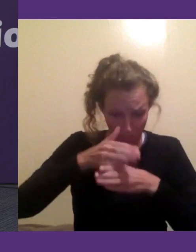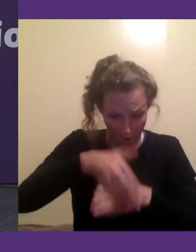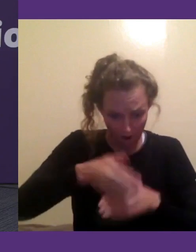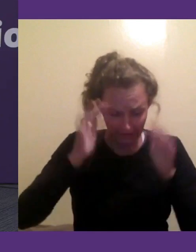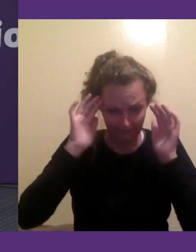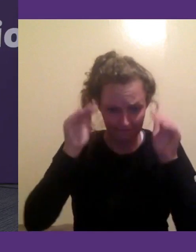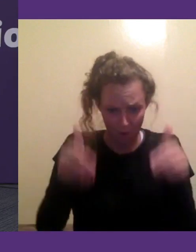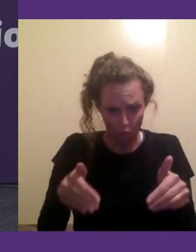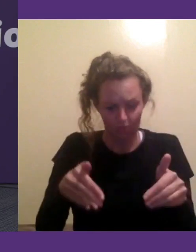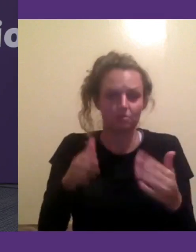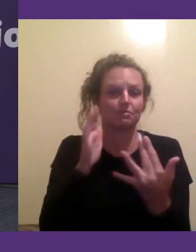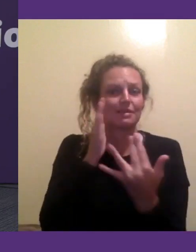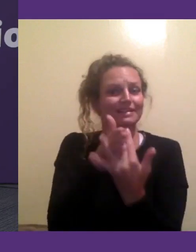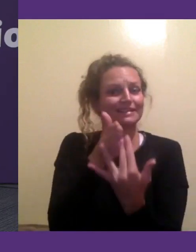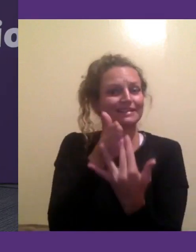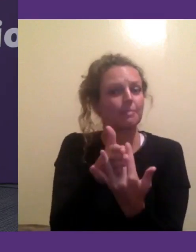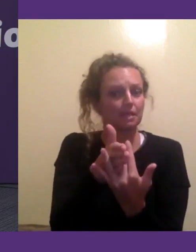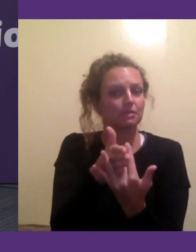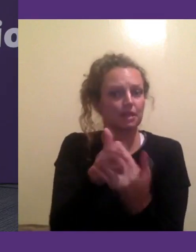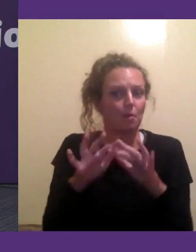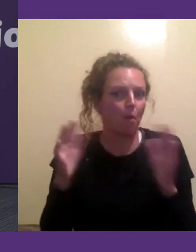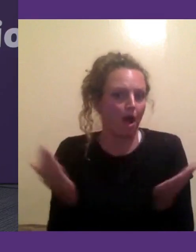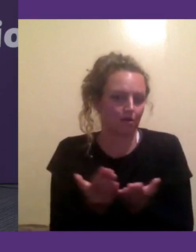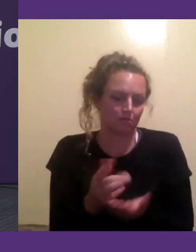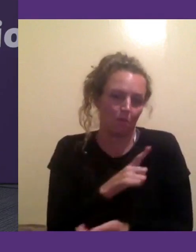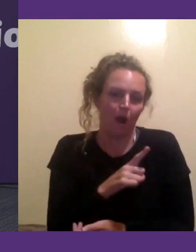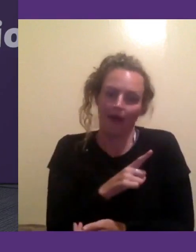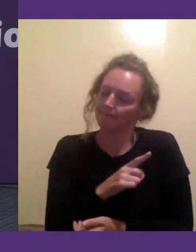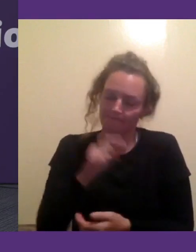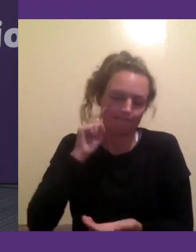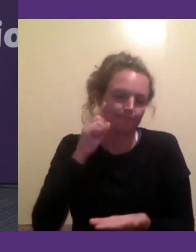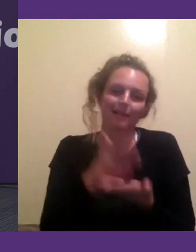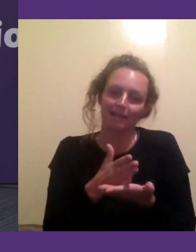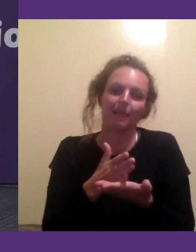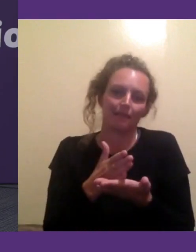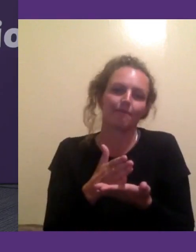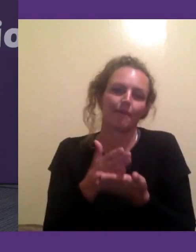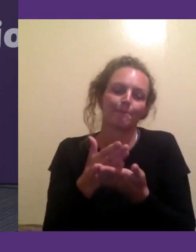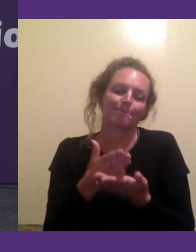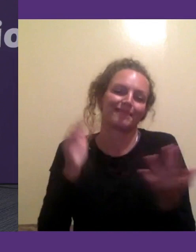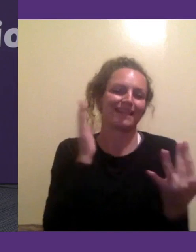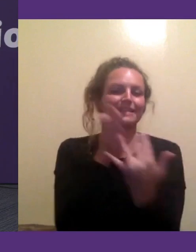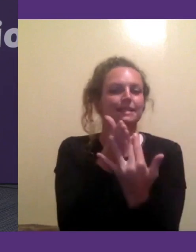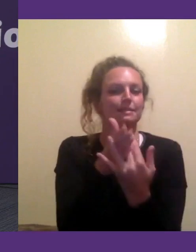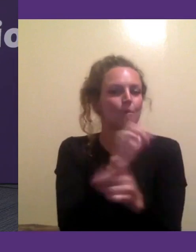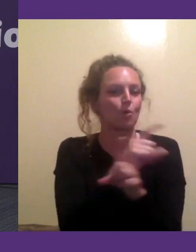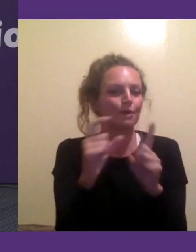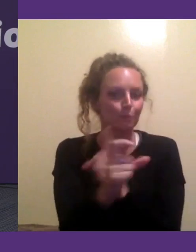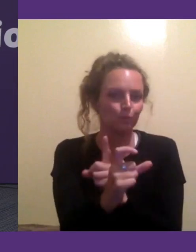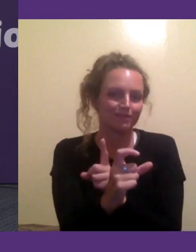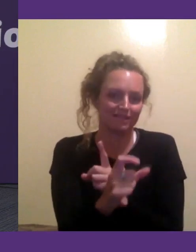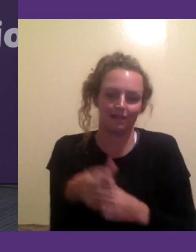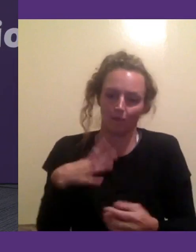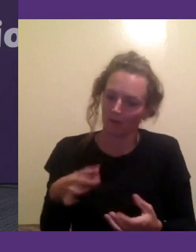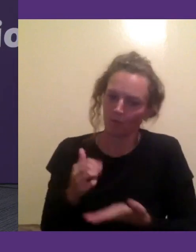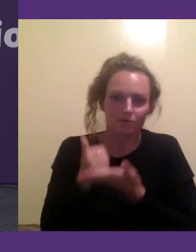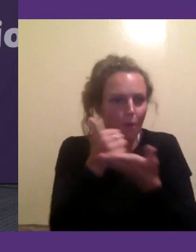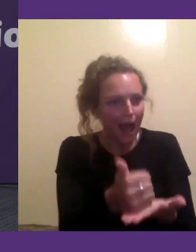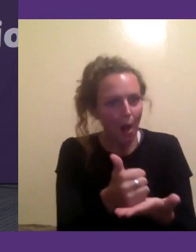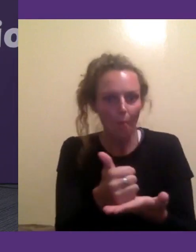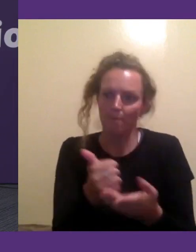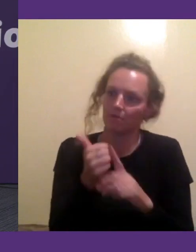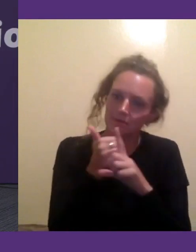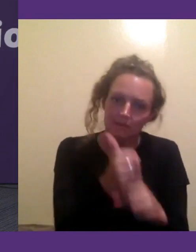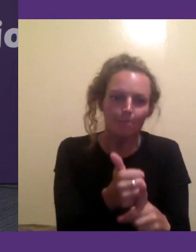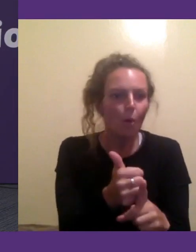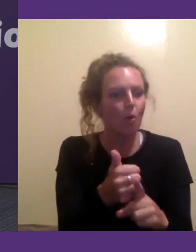strongly in support of the communities. So we're all working to make resources available and to be around to help and kind of whatever can be done to